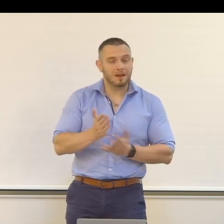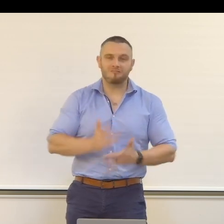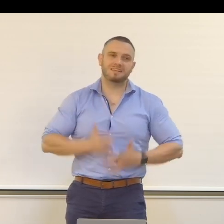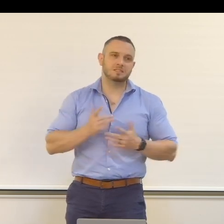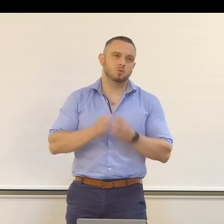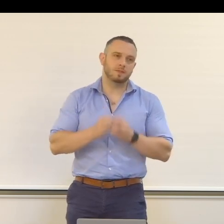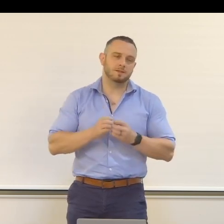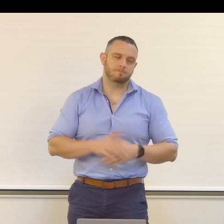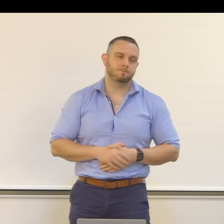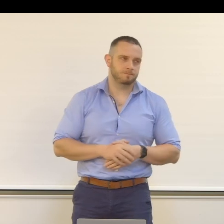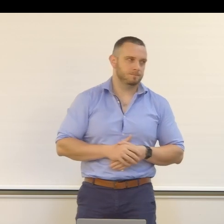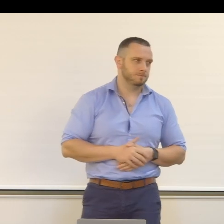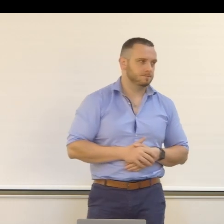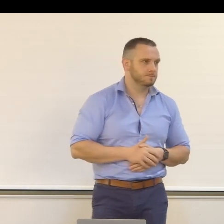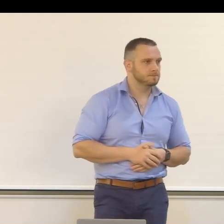a difference.